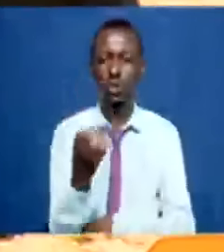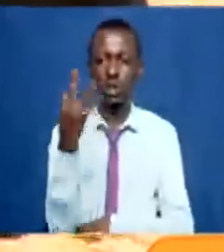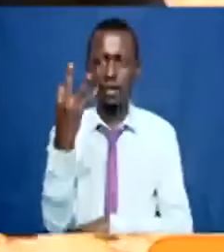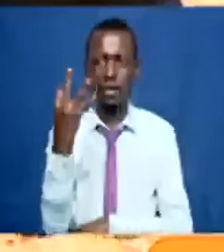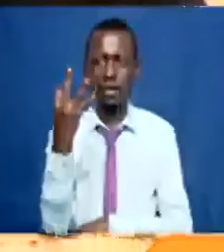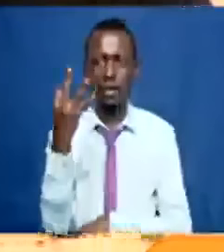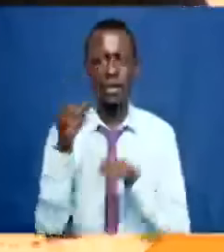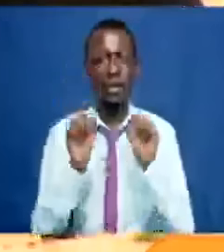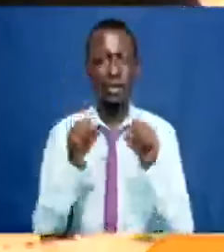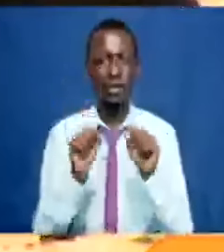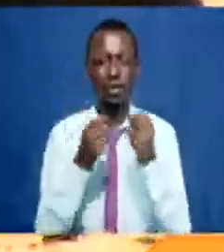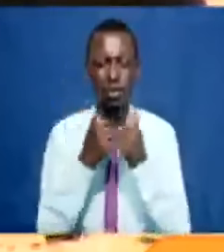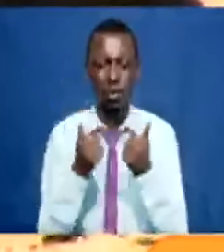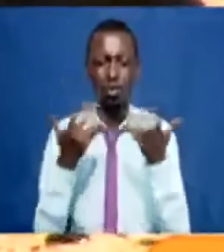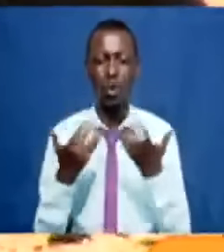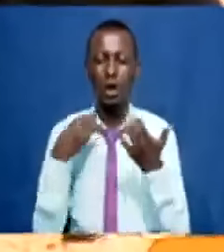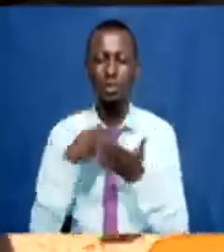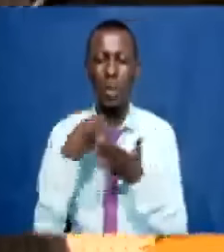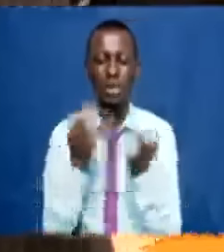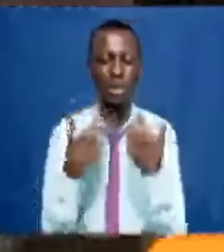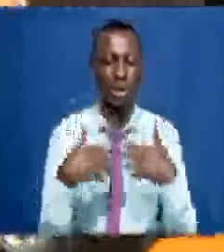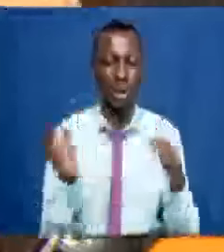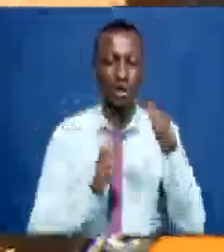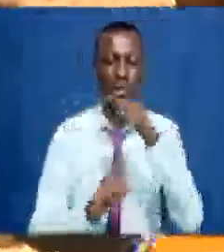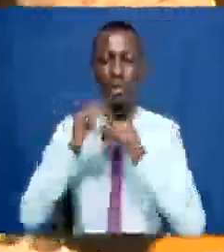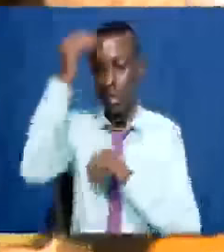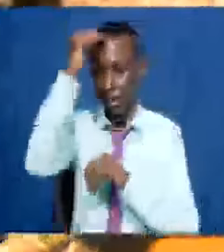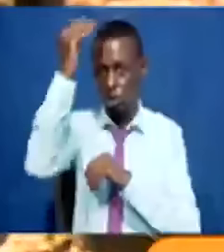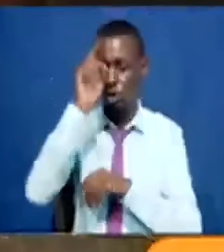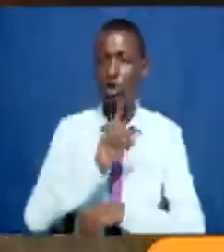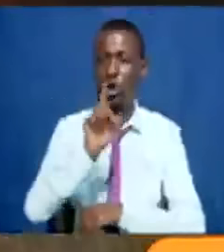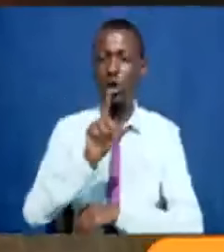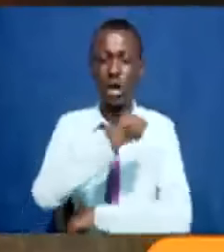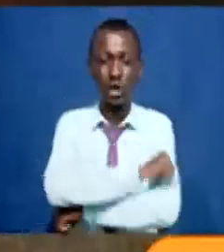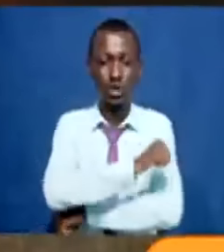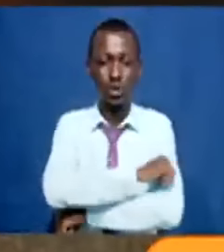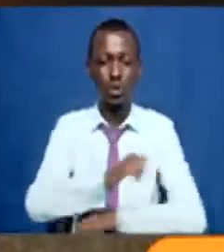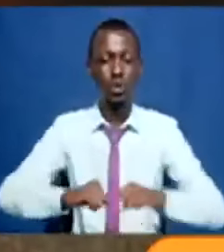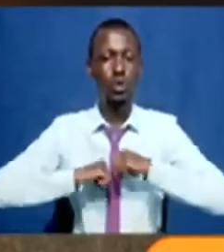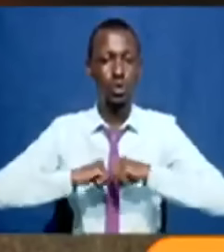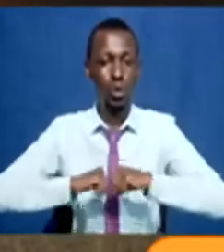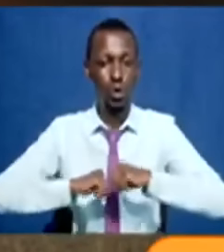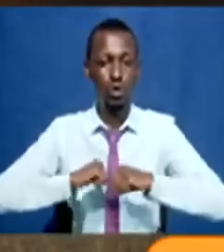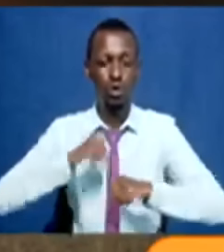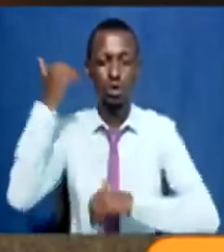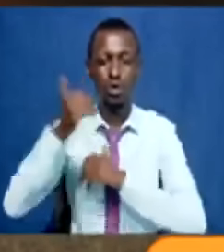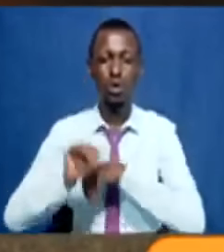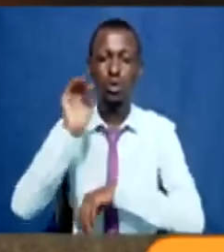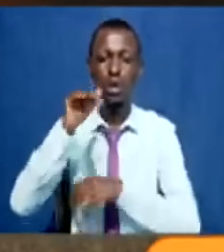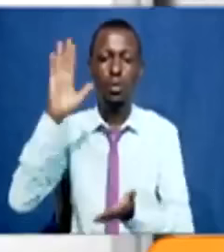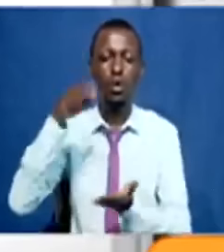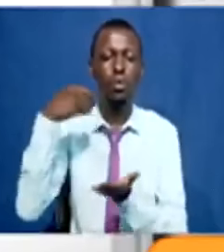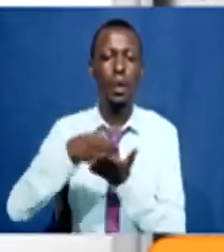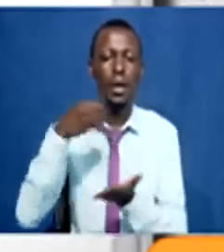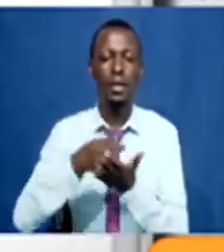2023. To seal all loopholes, the Ministry of Education has further directed school heads to quit charging extra levies to